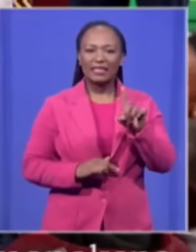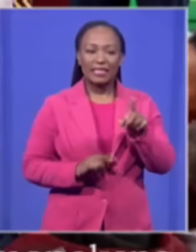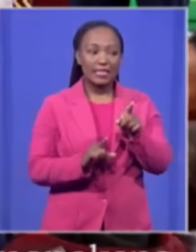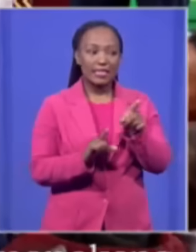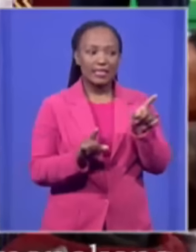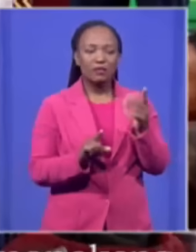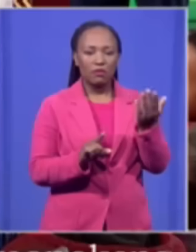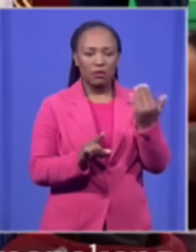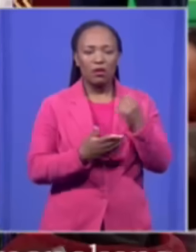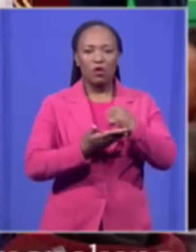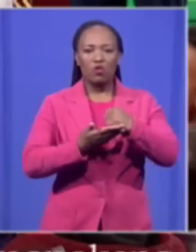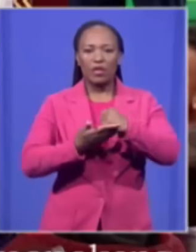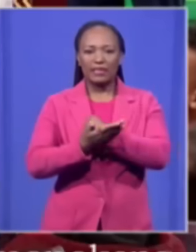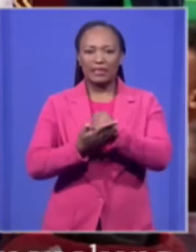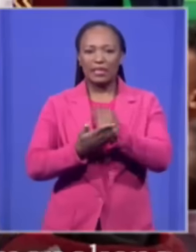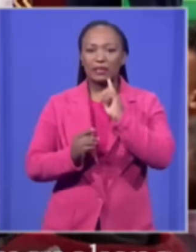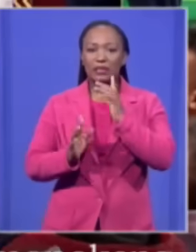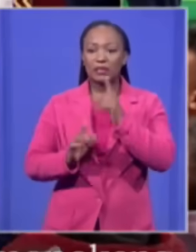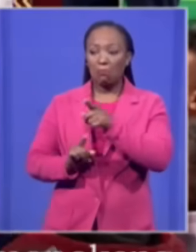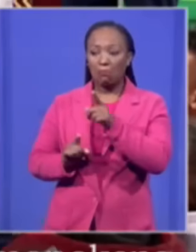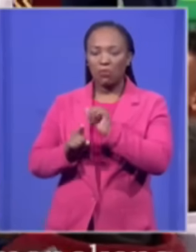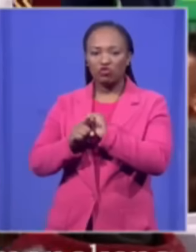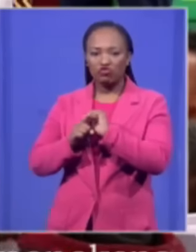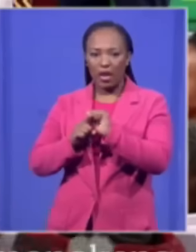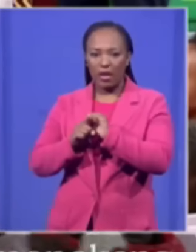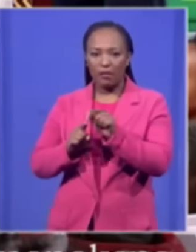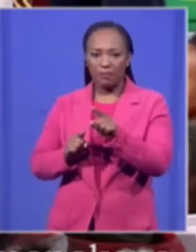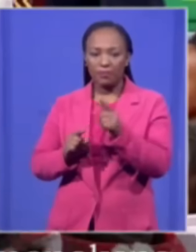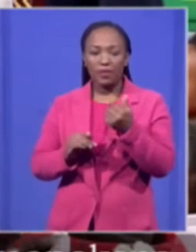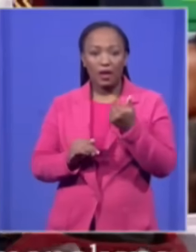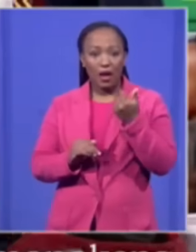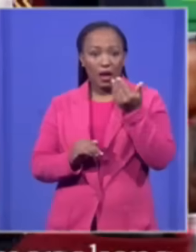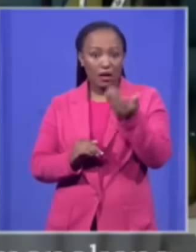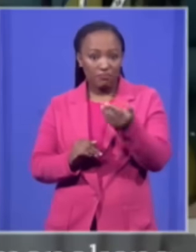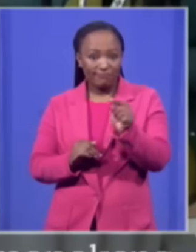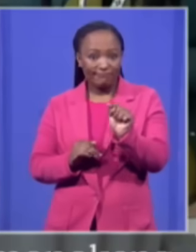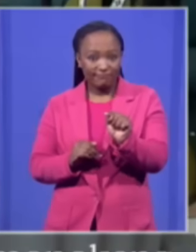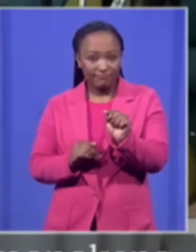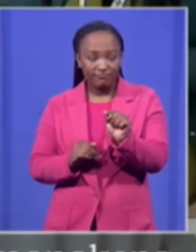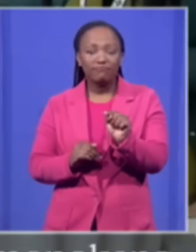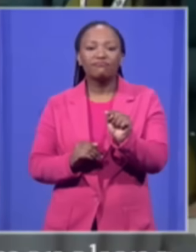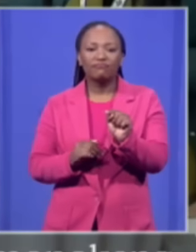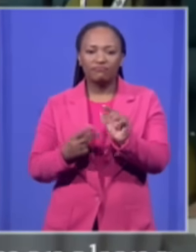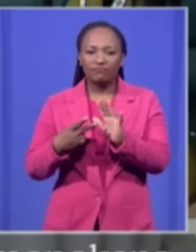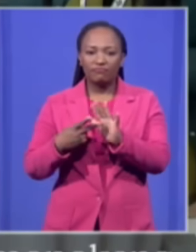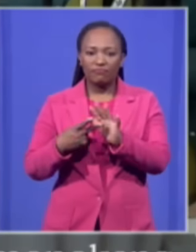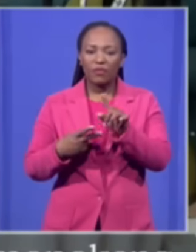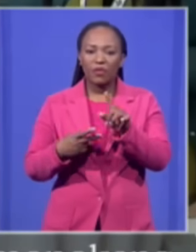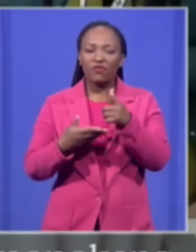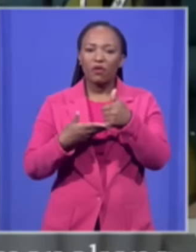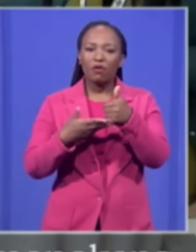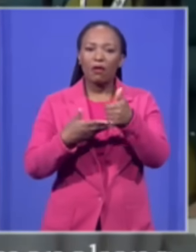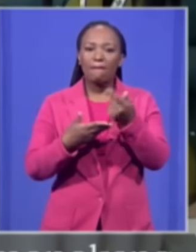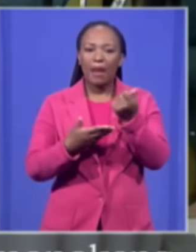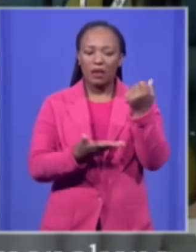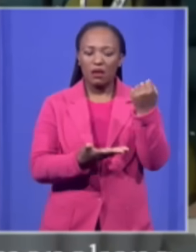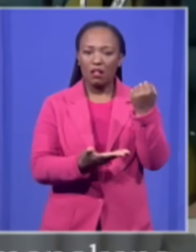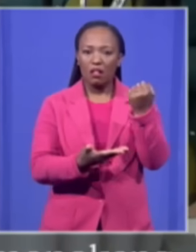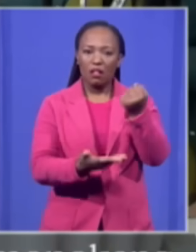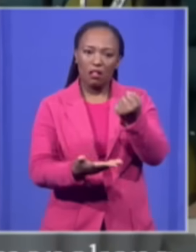le hore matitjhere a fumane kwetliso mme ka morao ho tsena tsohle ho tla latela dithuso tsa ditjhelete mmoho